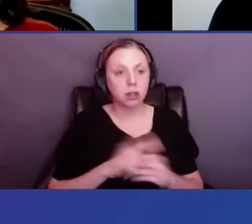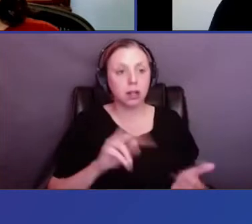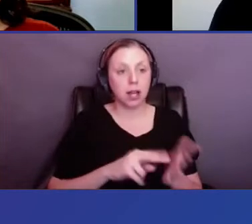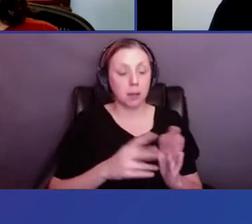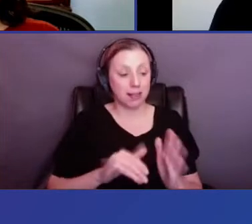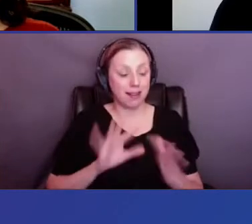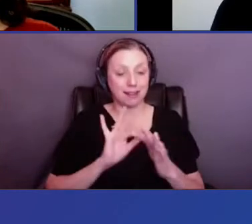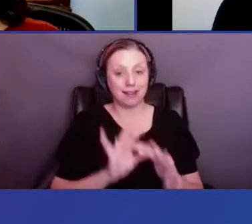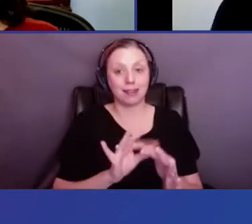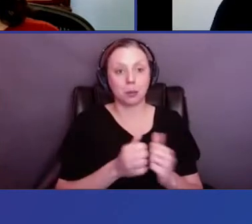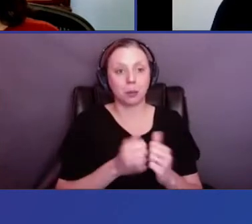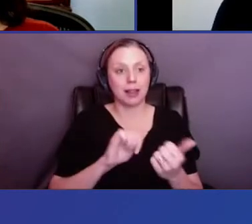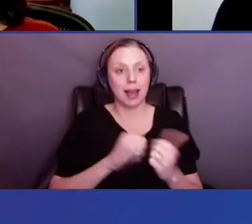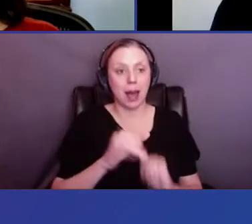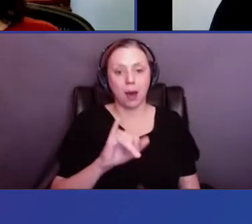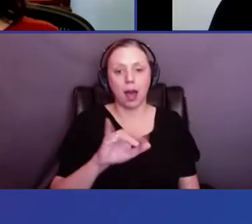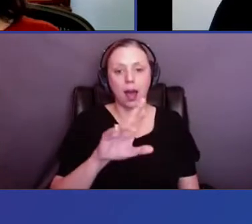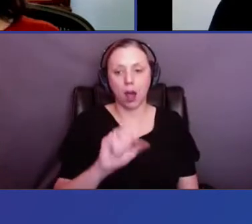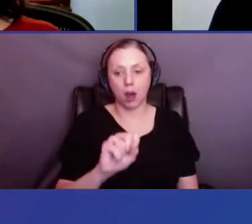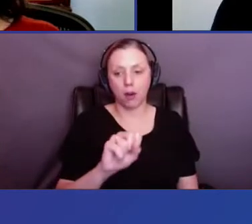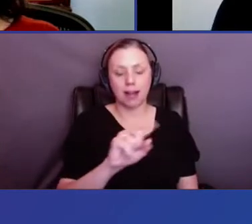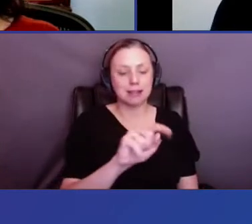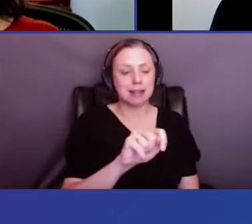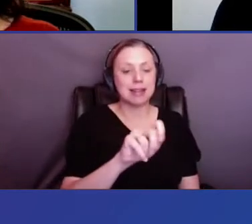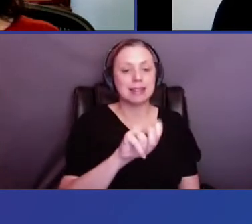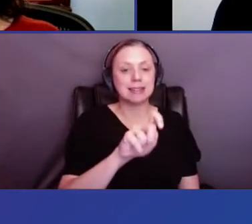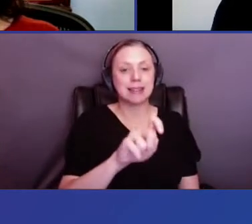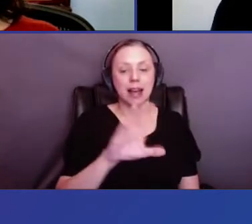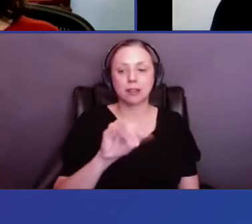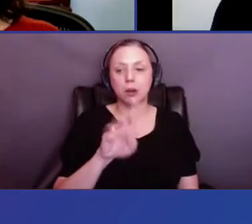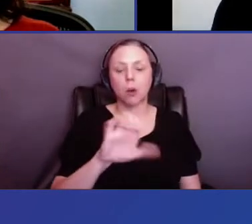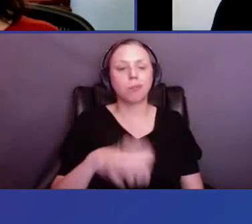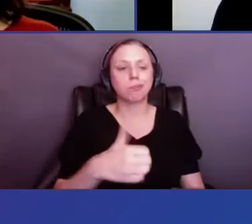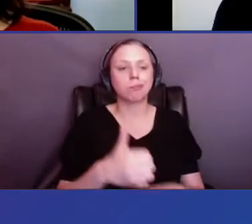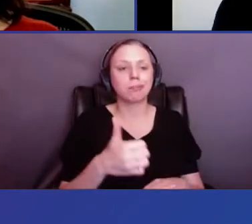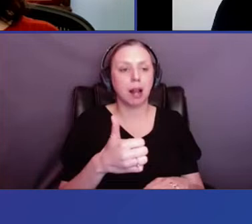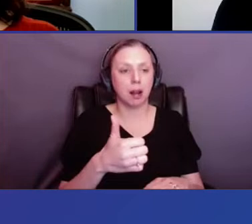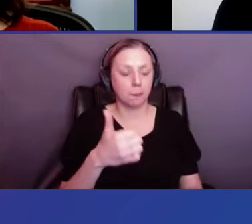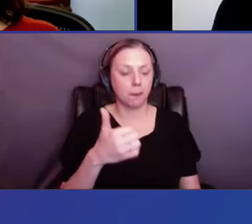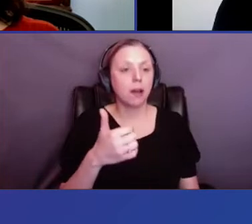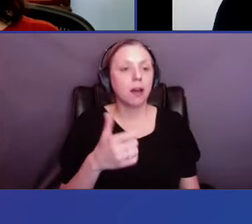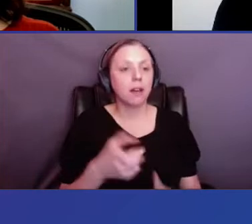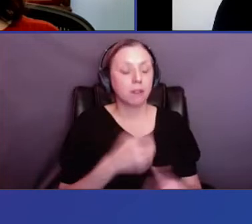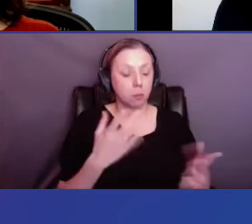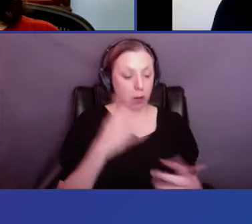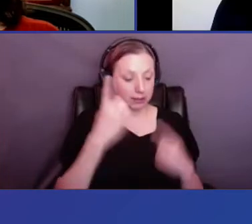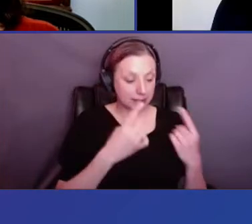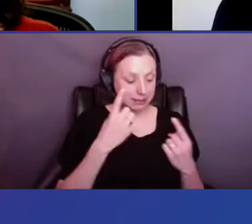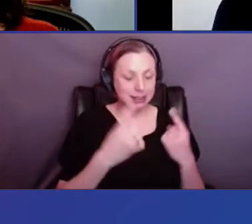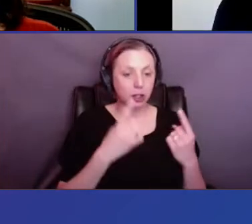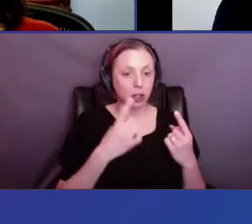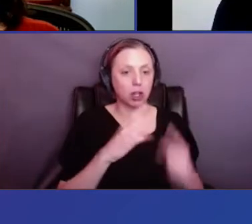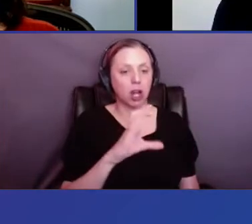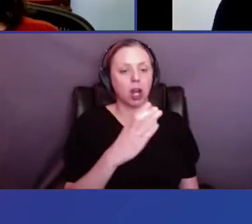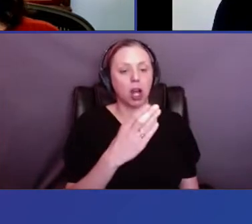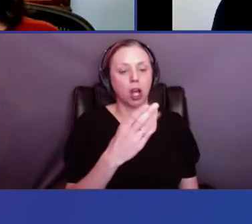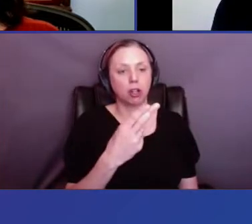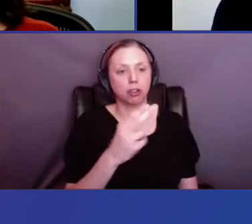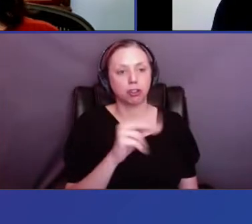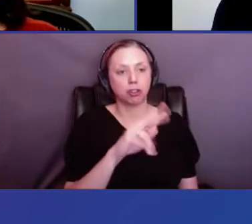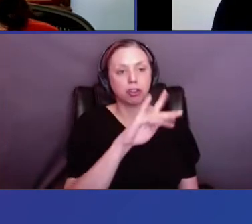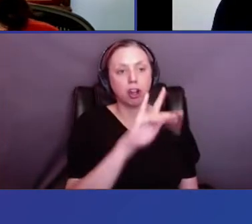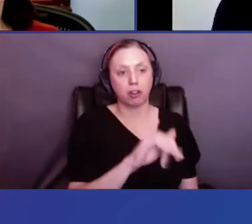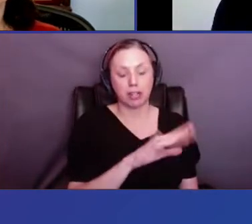to how the IRS tax code is put together in terms of what is considered charity and what is not, which is